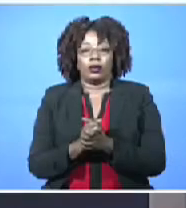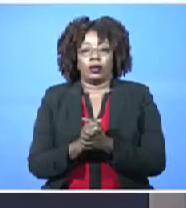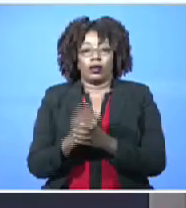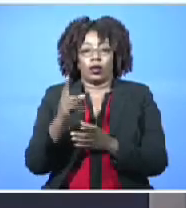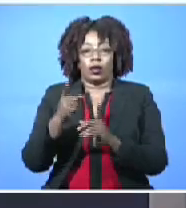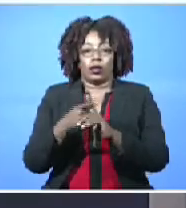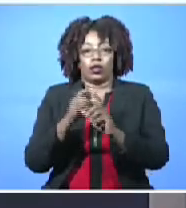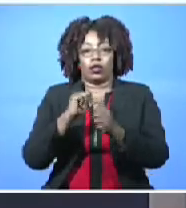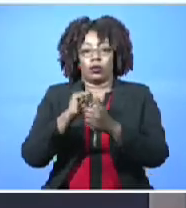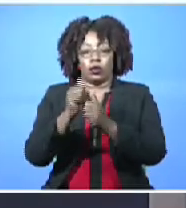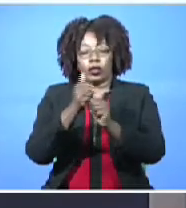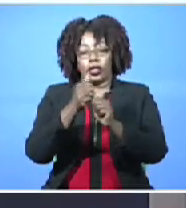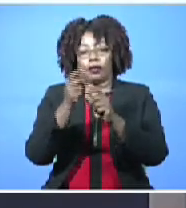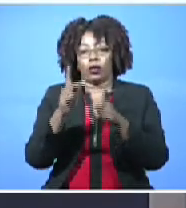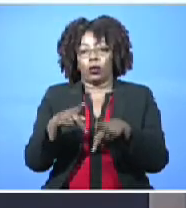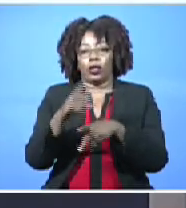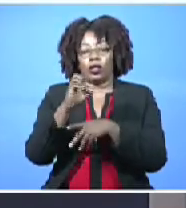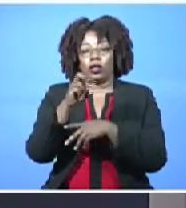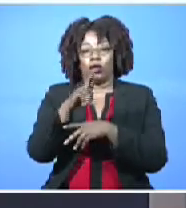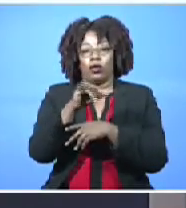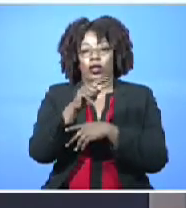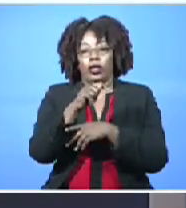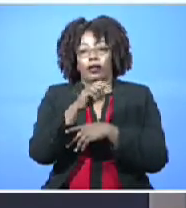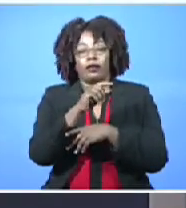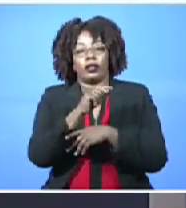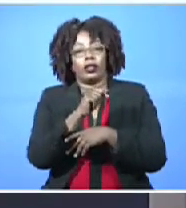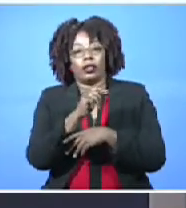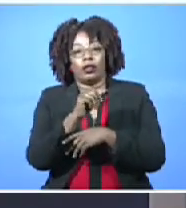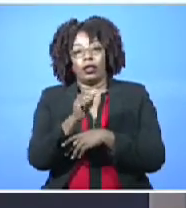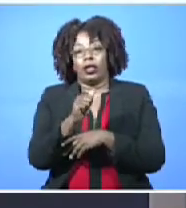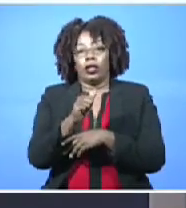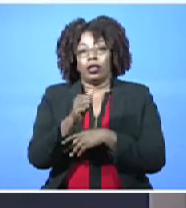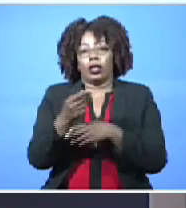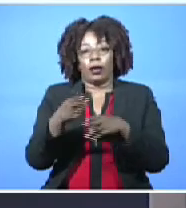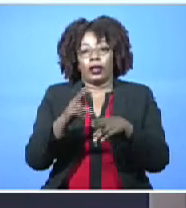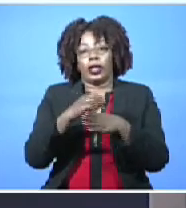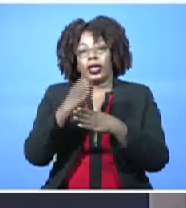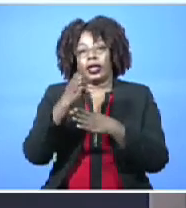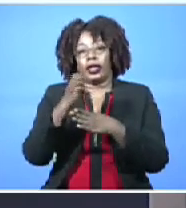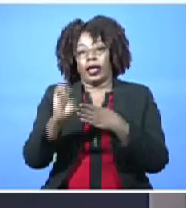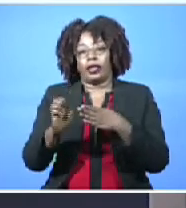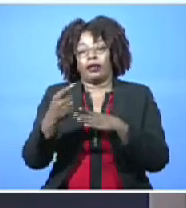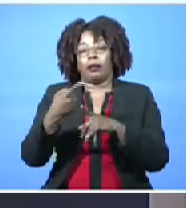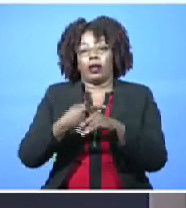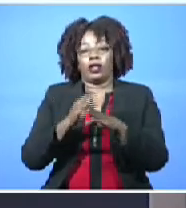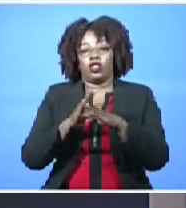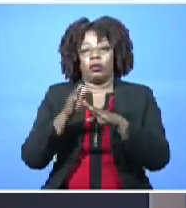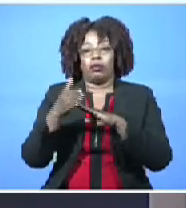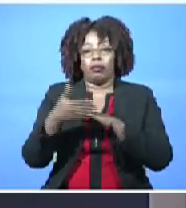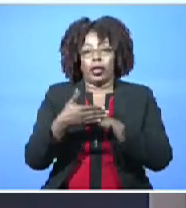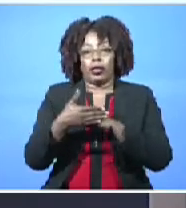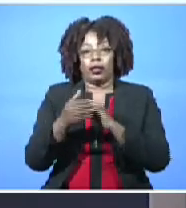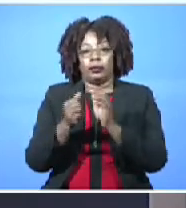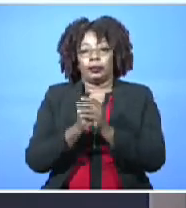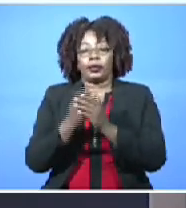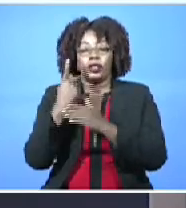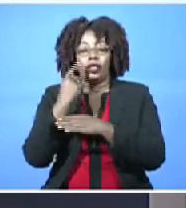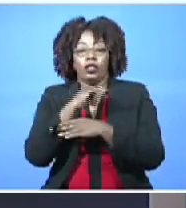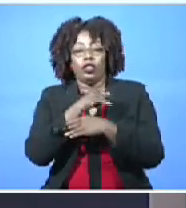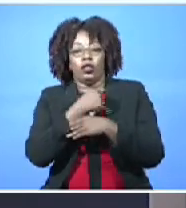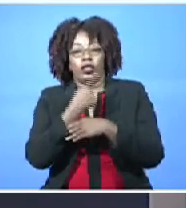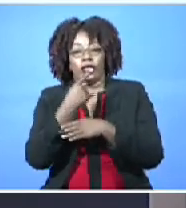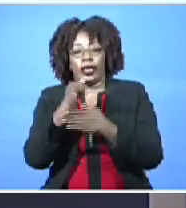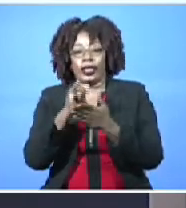Welcome to sports, everybody. The Carifta Swimming Championships will get underway at the end of the month in Jamaica. And as Kelsey Johnson tells us, the